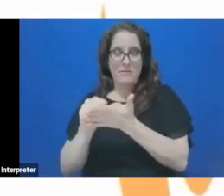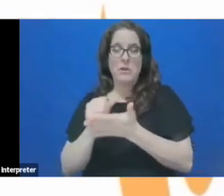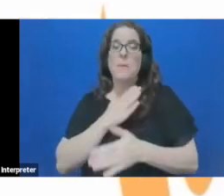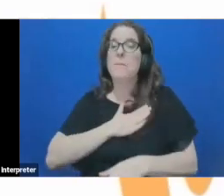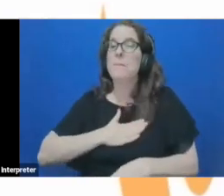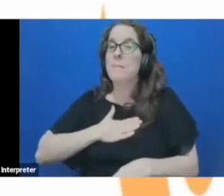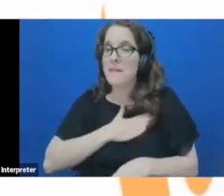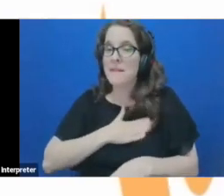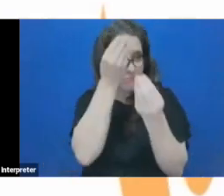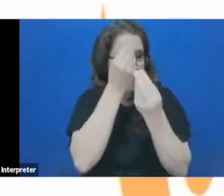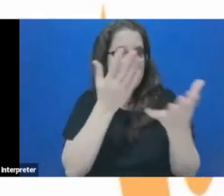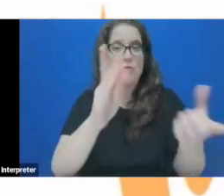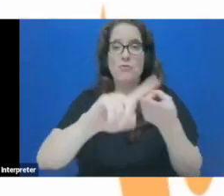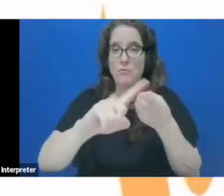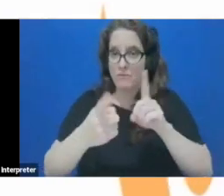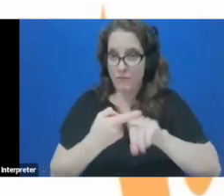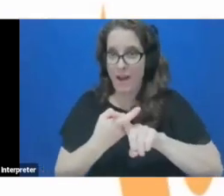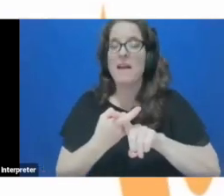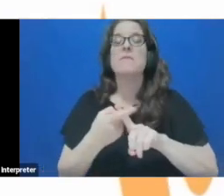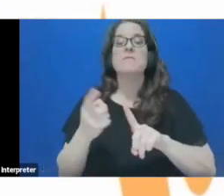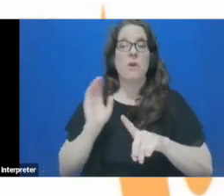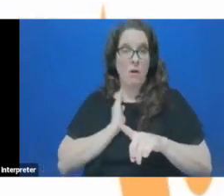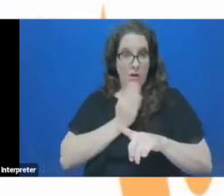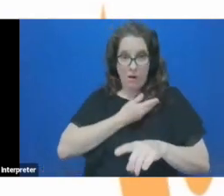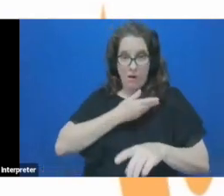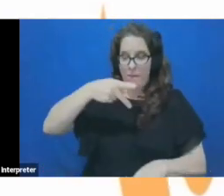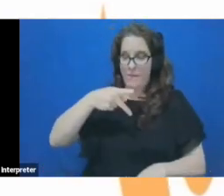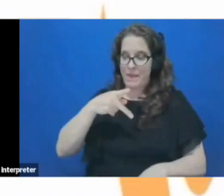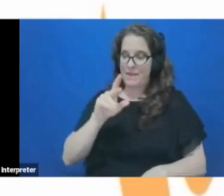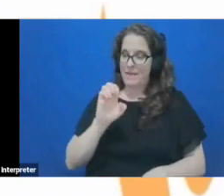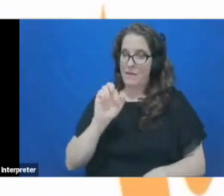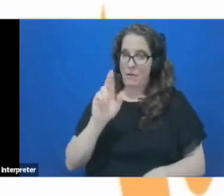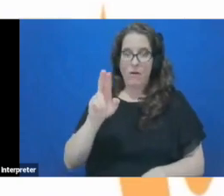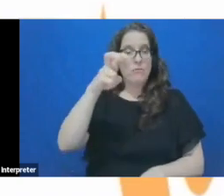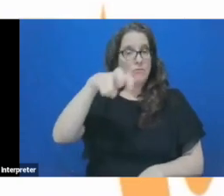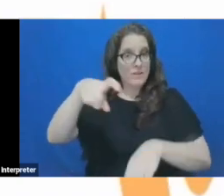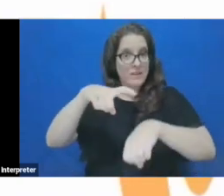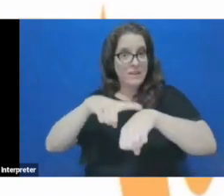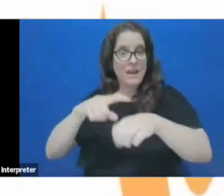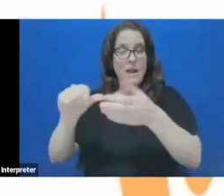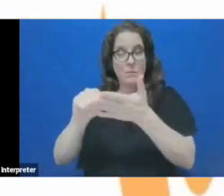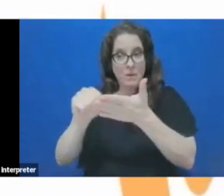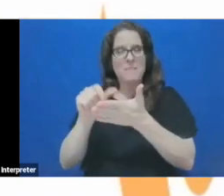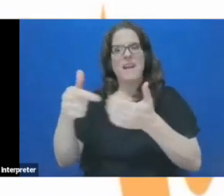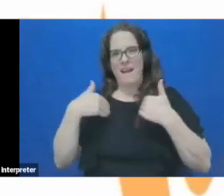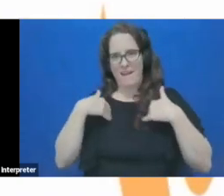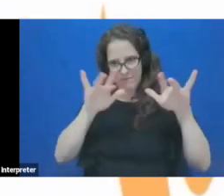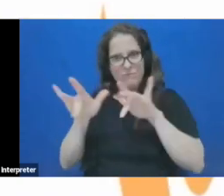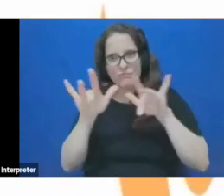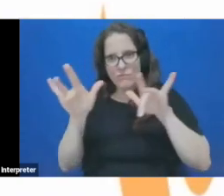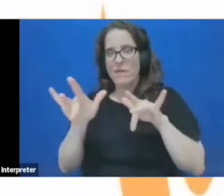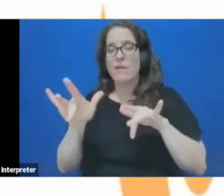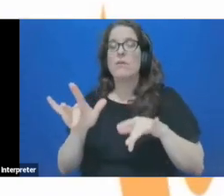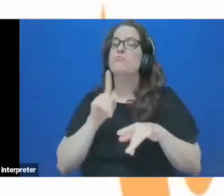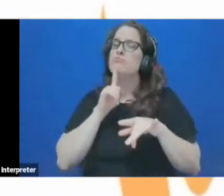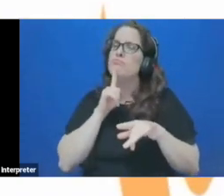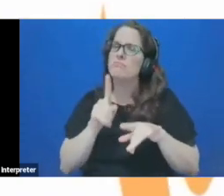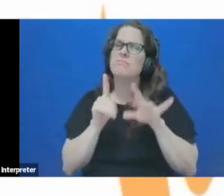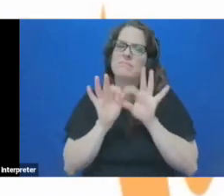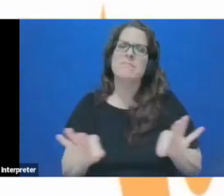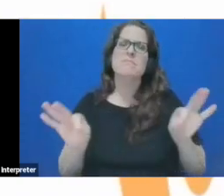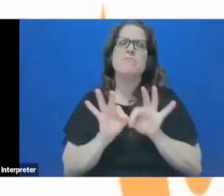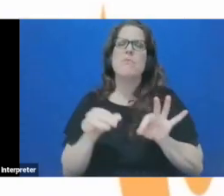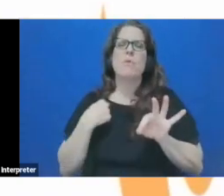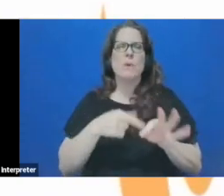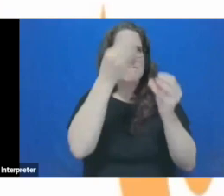others in the community. It is very important to continue to spread the word about Transition Times so we can continue to better serve